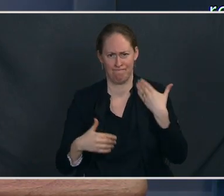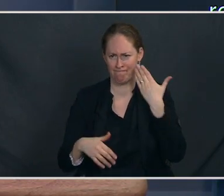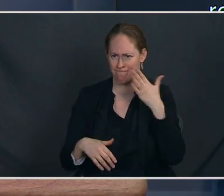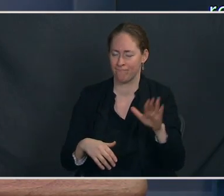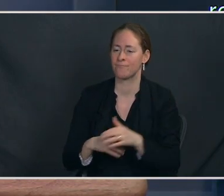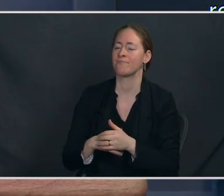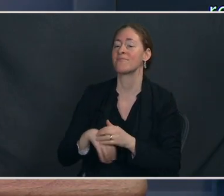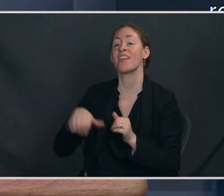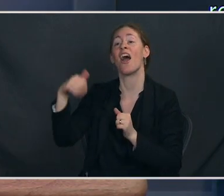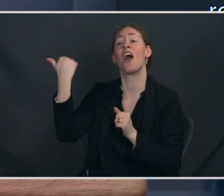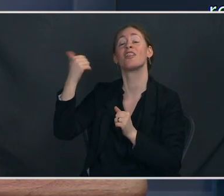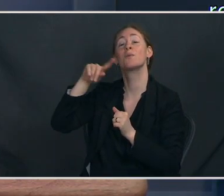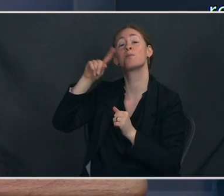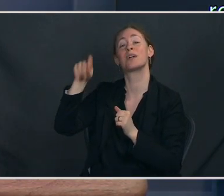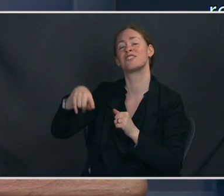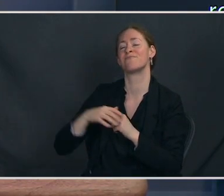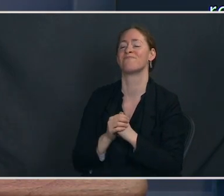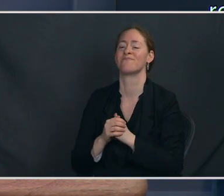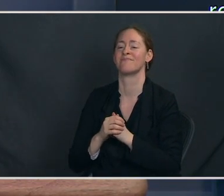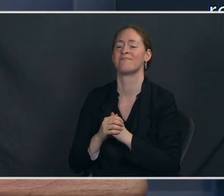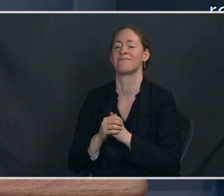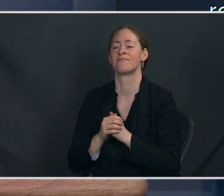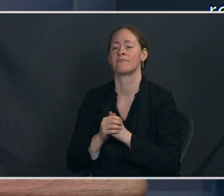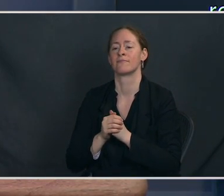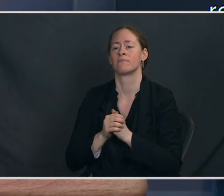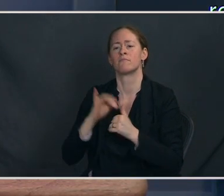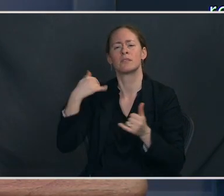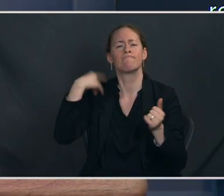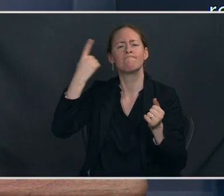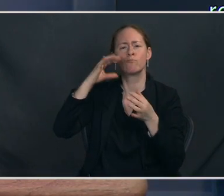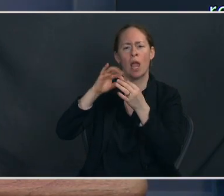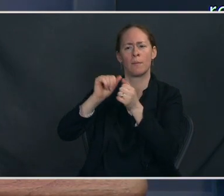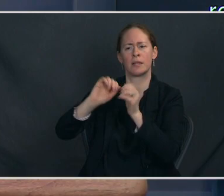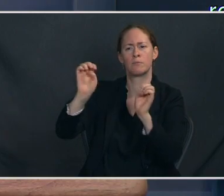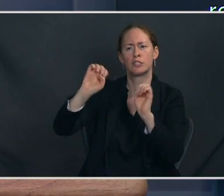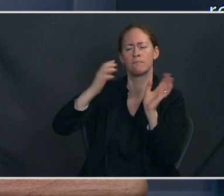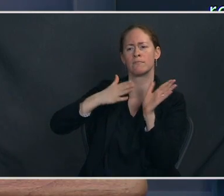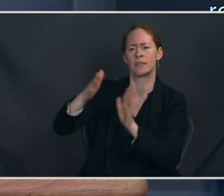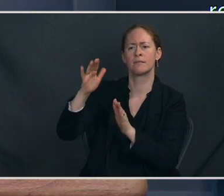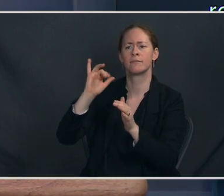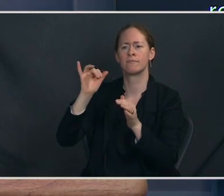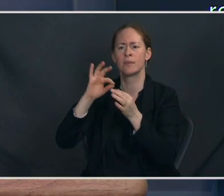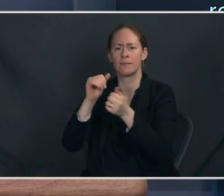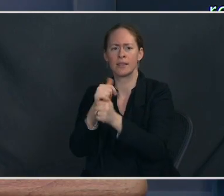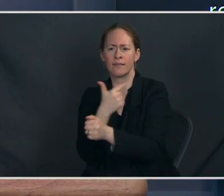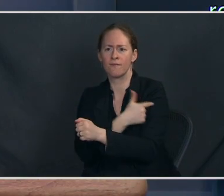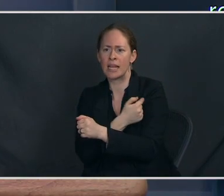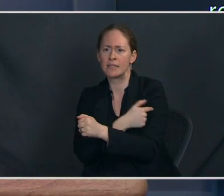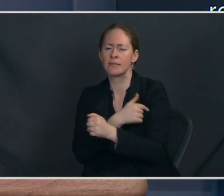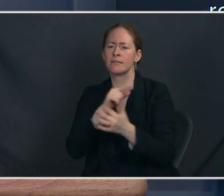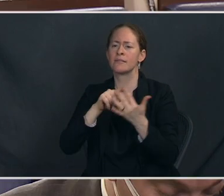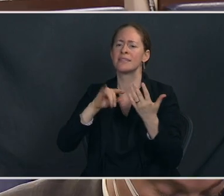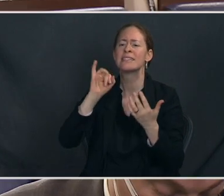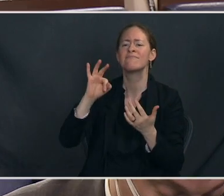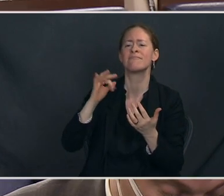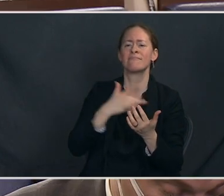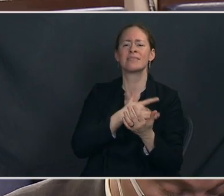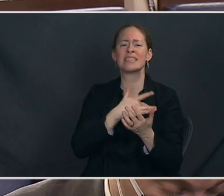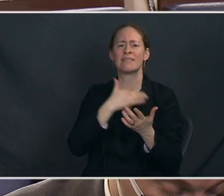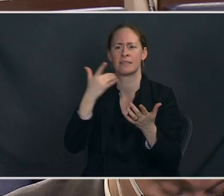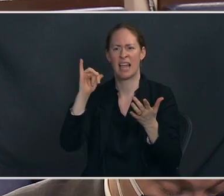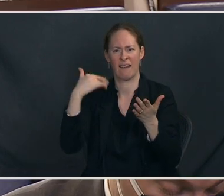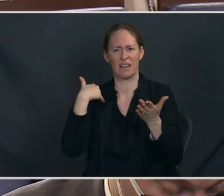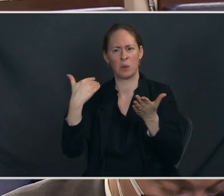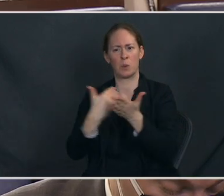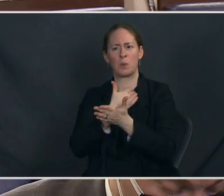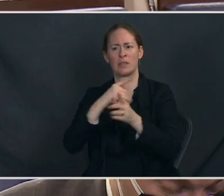here. Jen, on contingencies, if these COVID vaccines need to be tweaked or changed because of these emerging variants, how